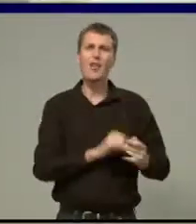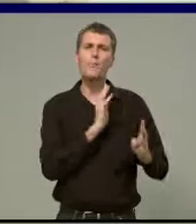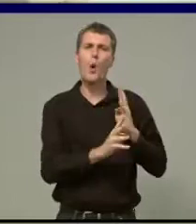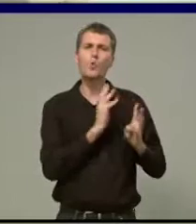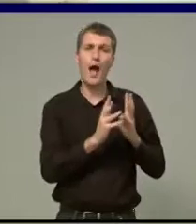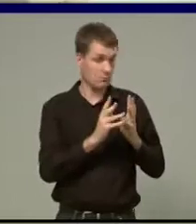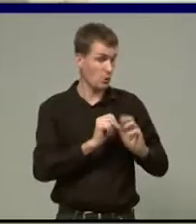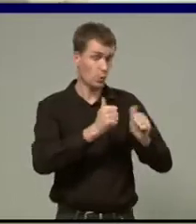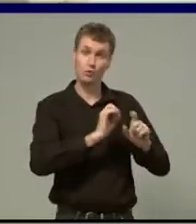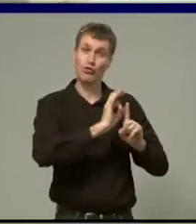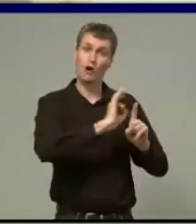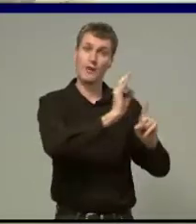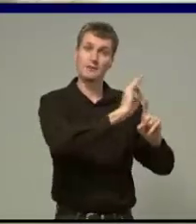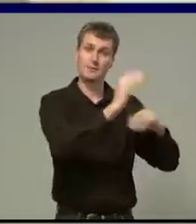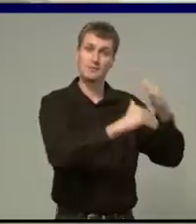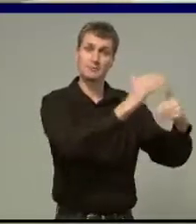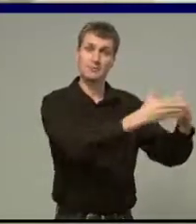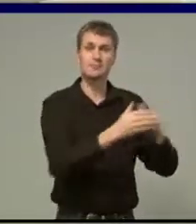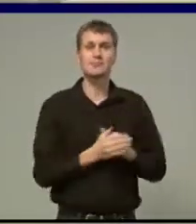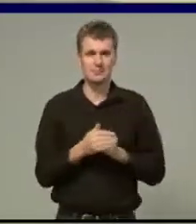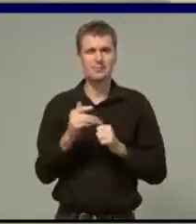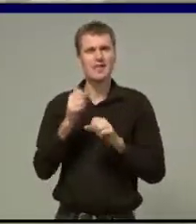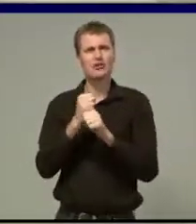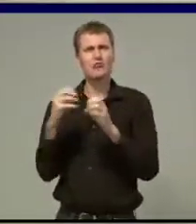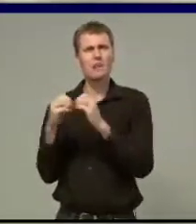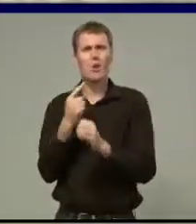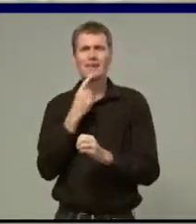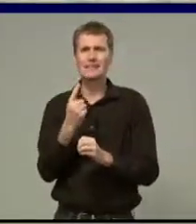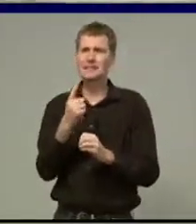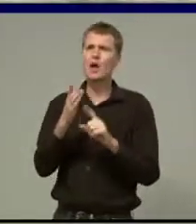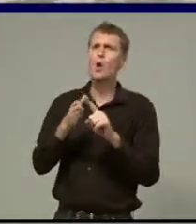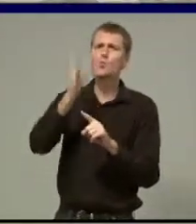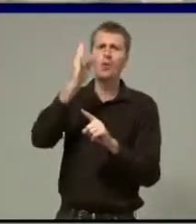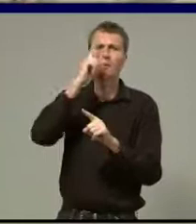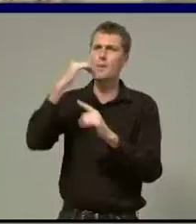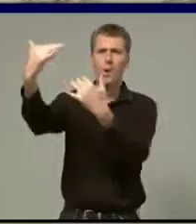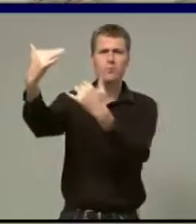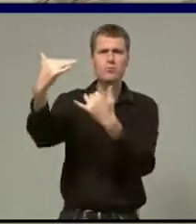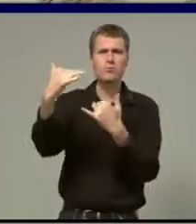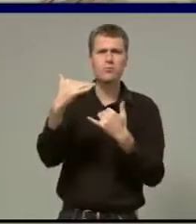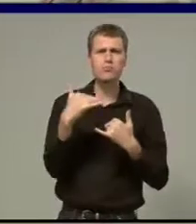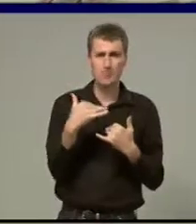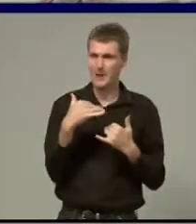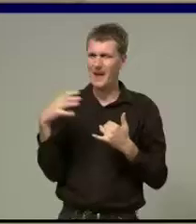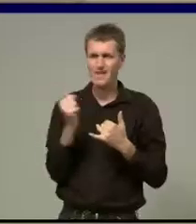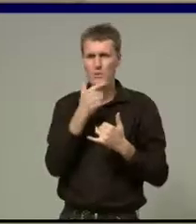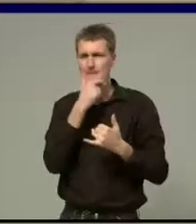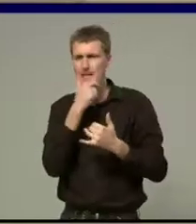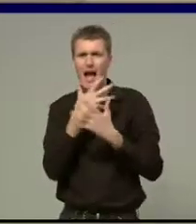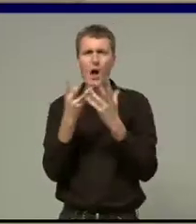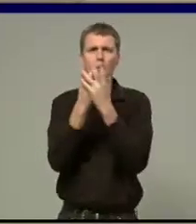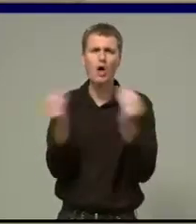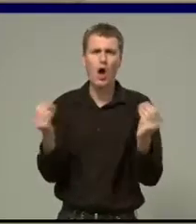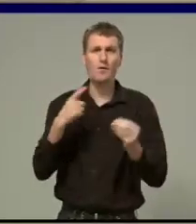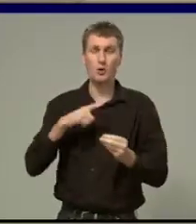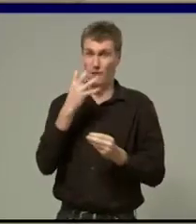Minister Brownlee says working out the challenges of northern access to the city, which has seen up to 30 years growth in the past 4